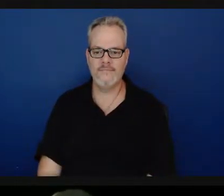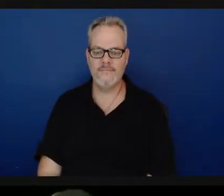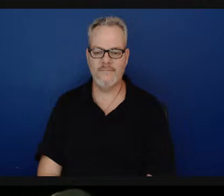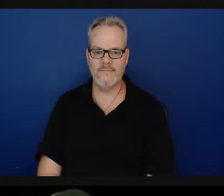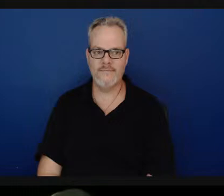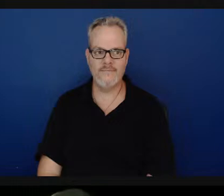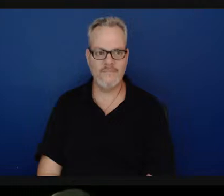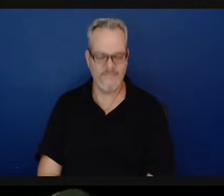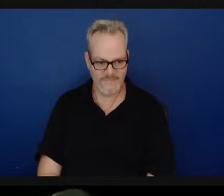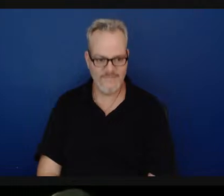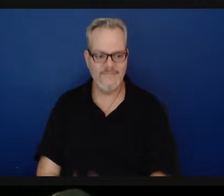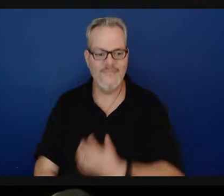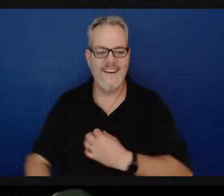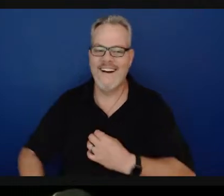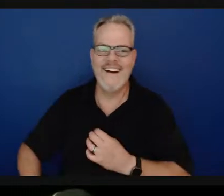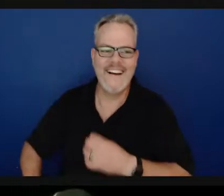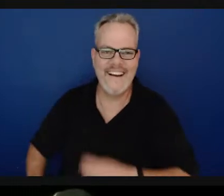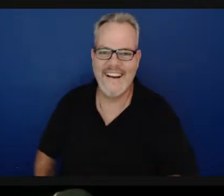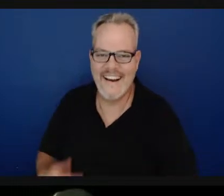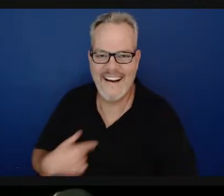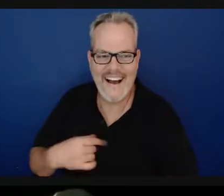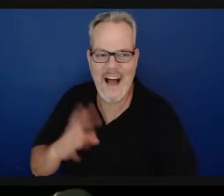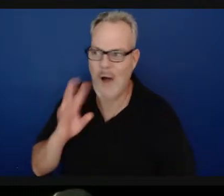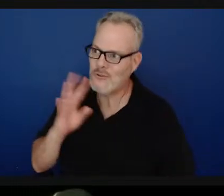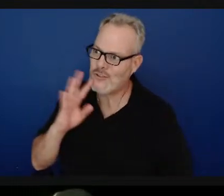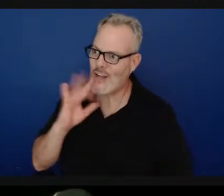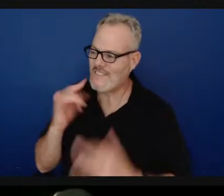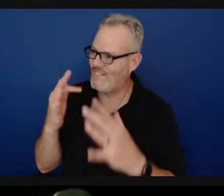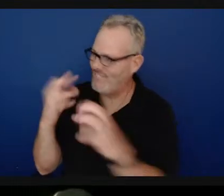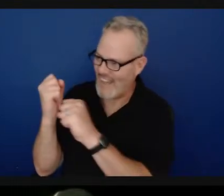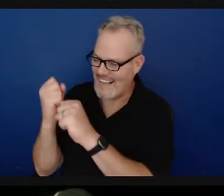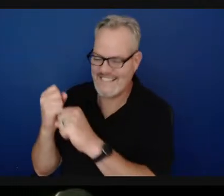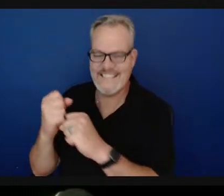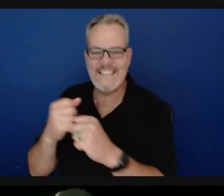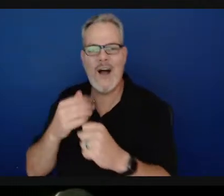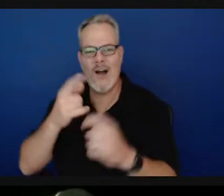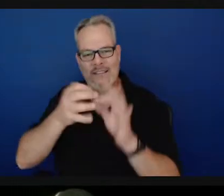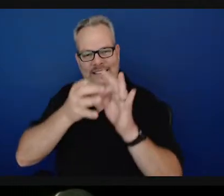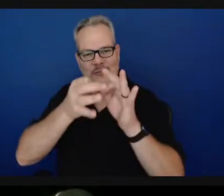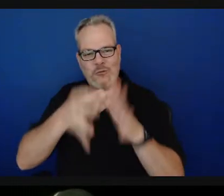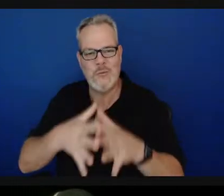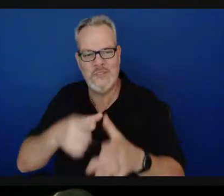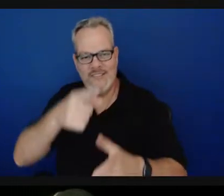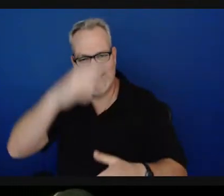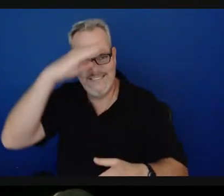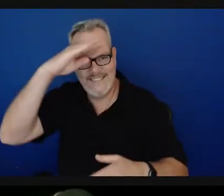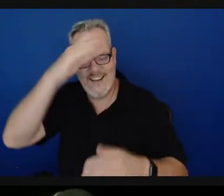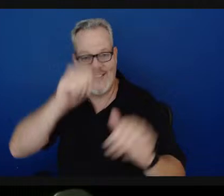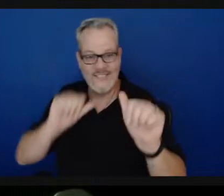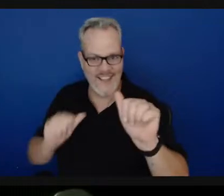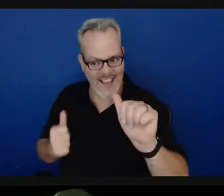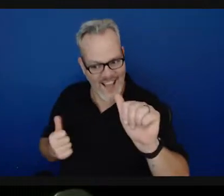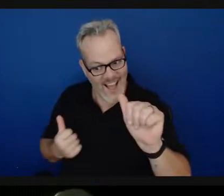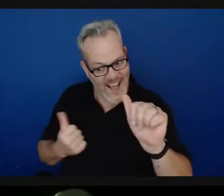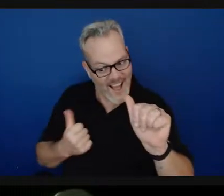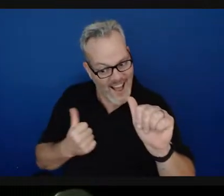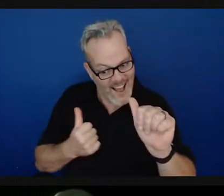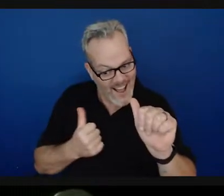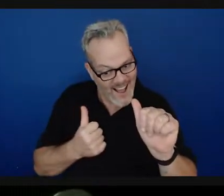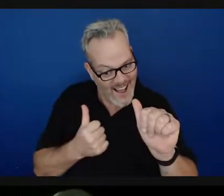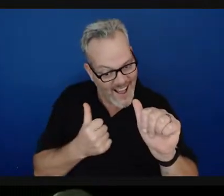You can always tell when I'm talking too fast there when it takes a while for our interpreters to catch up here at the end, but that's how it goes. A lot to get through